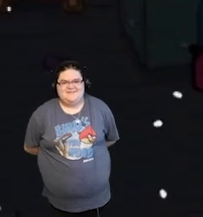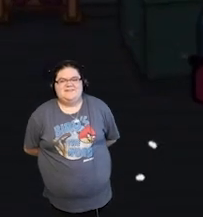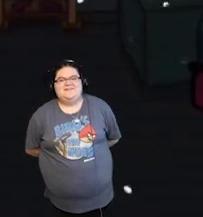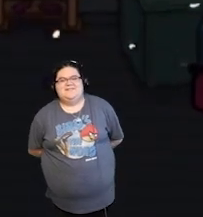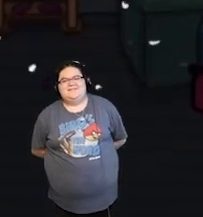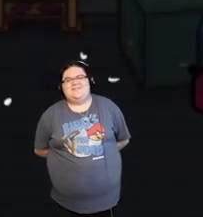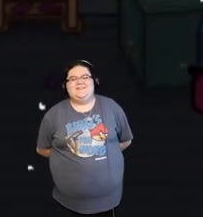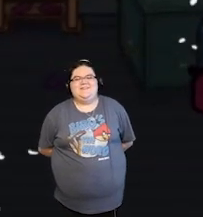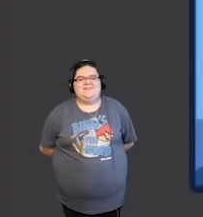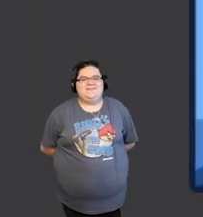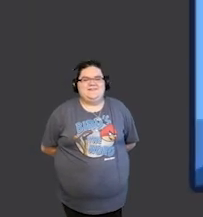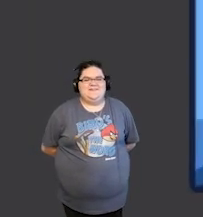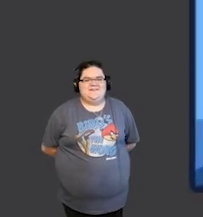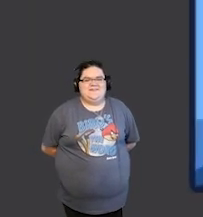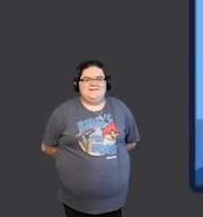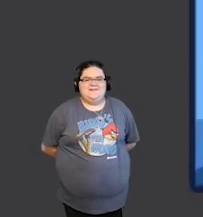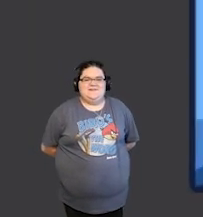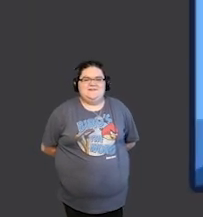slumped a Donny.